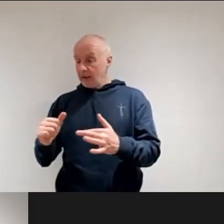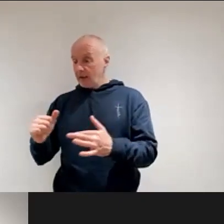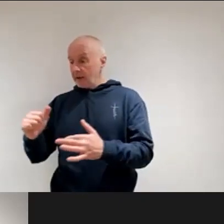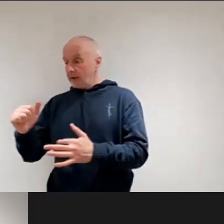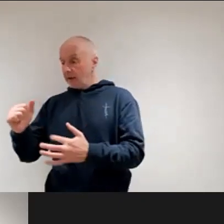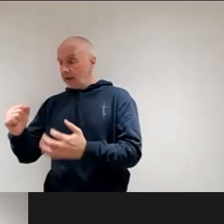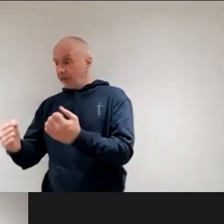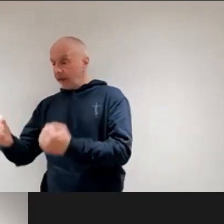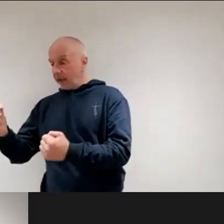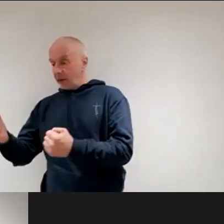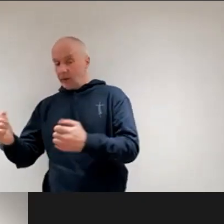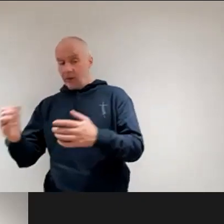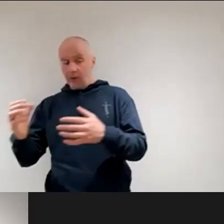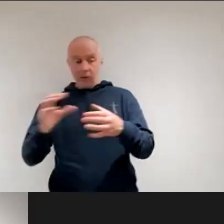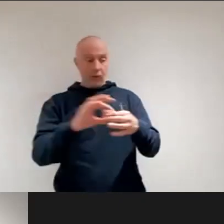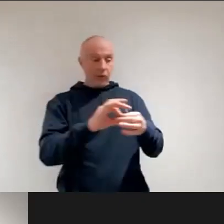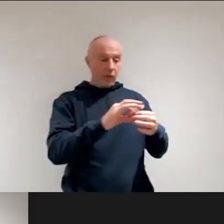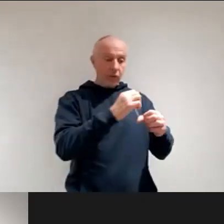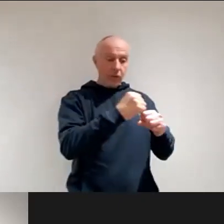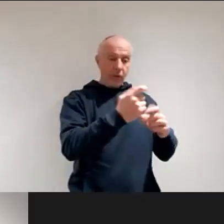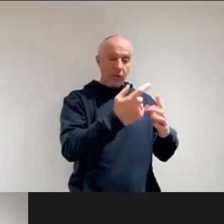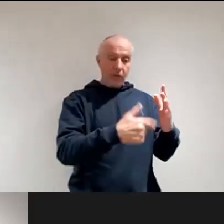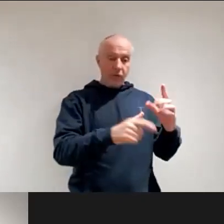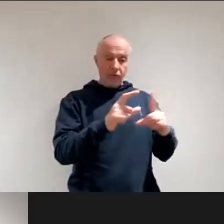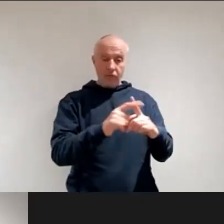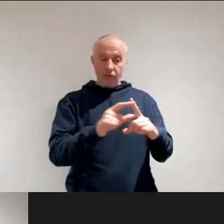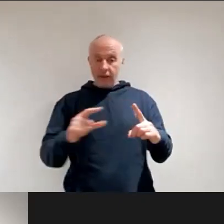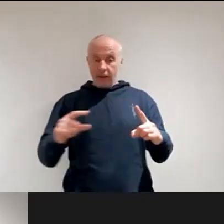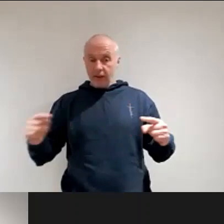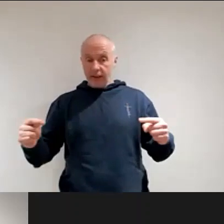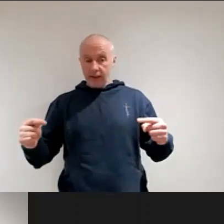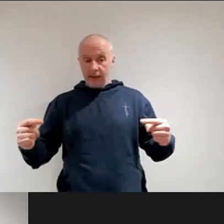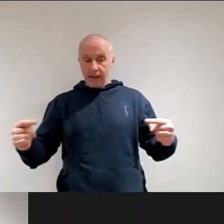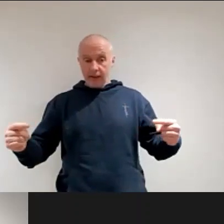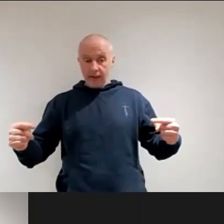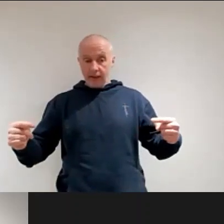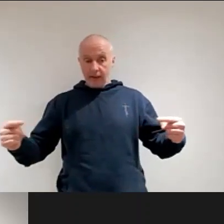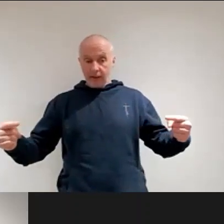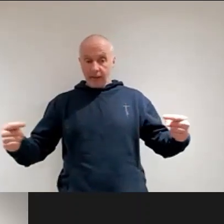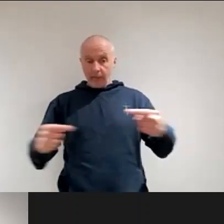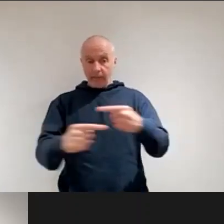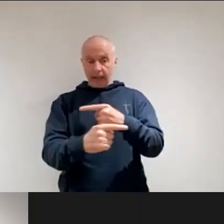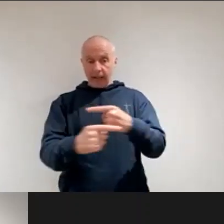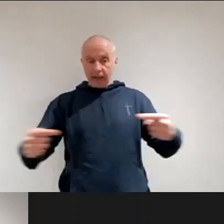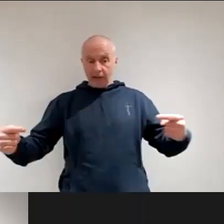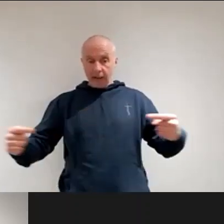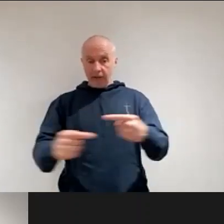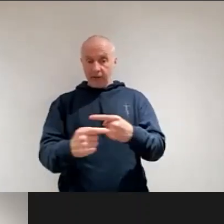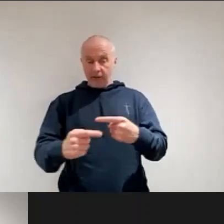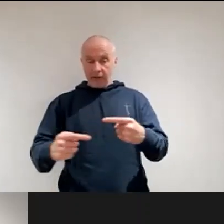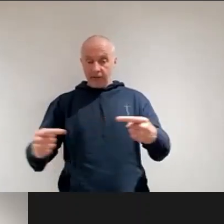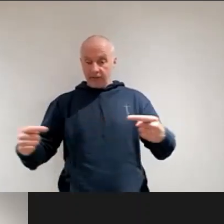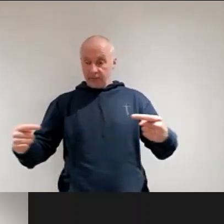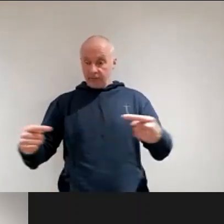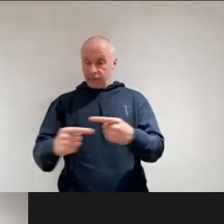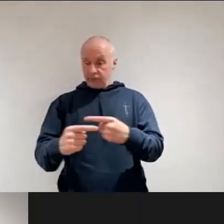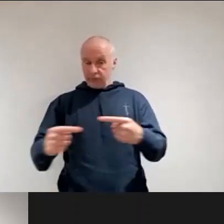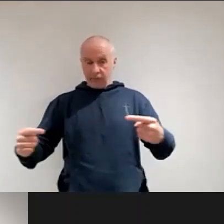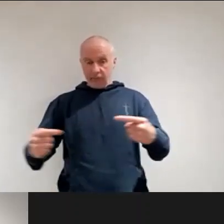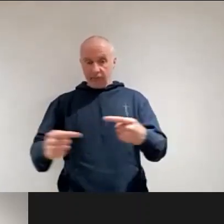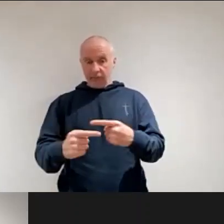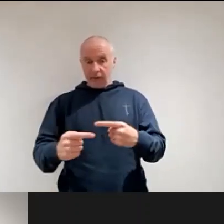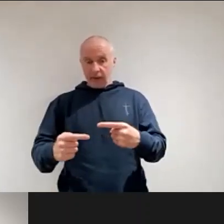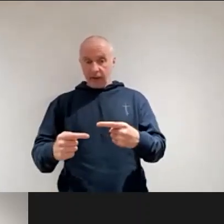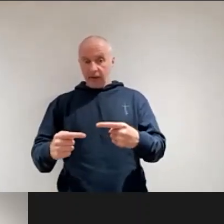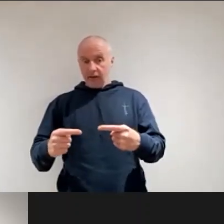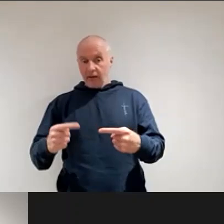the converter, in that power electronics converter, is bidirectional. Is to make sure that if you use diode, then it won't work, because the